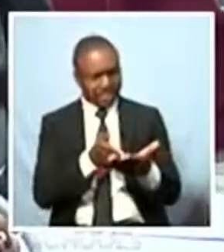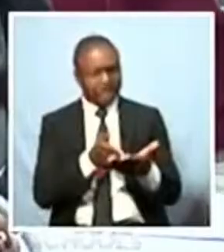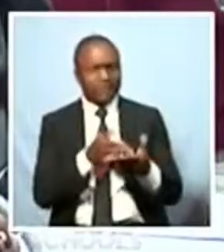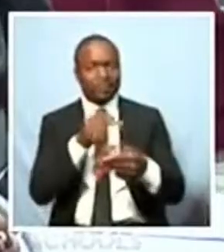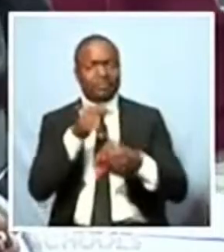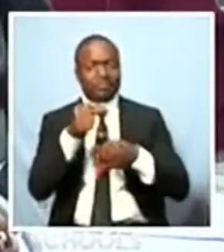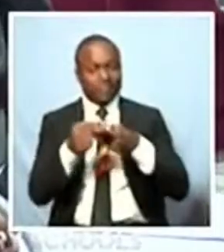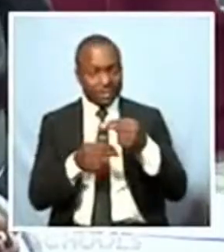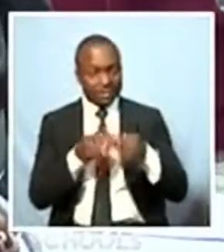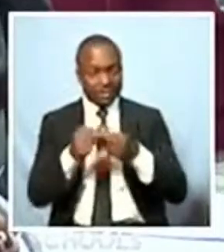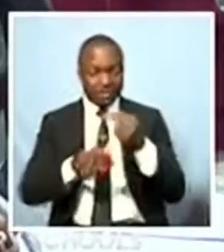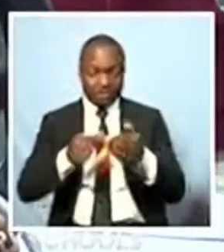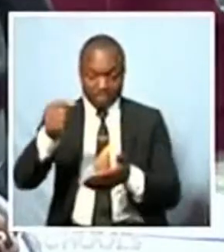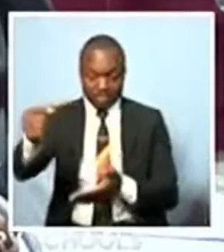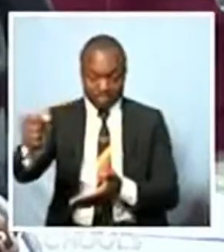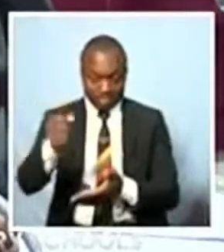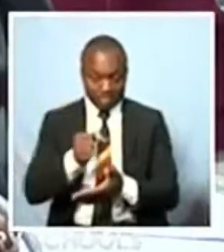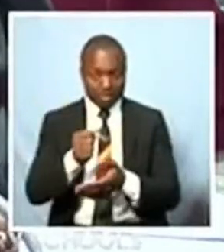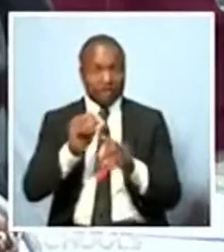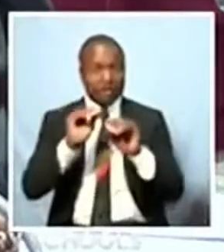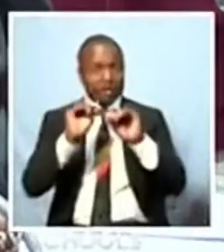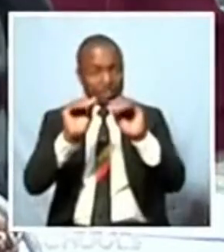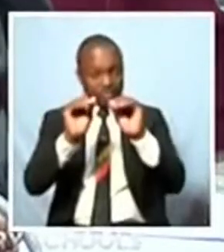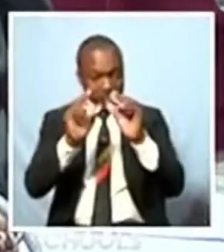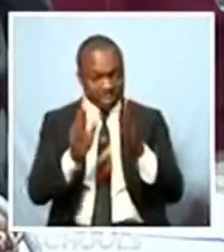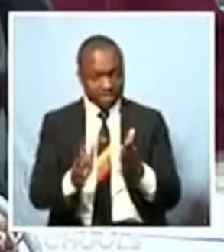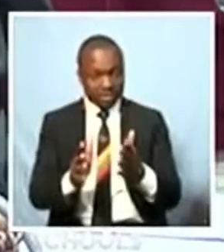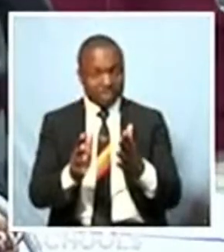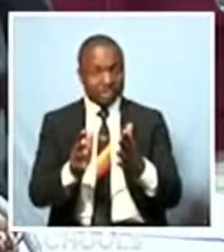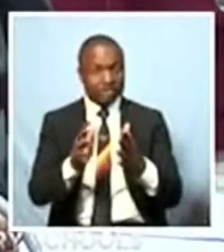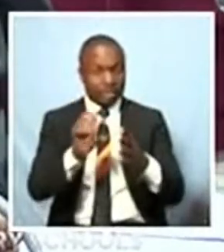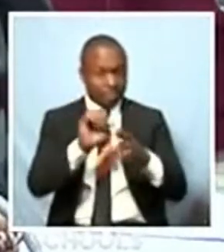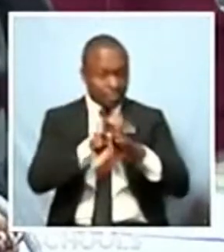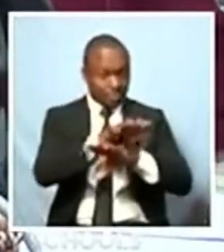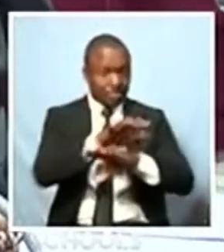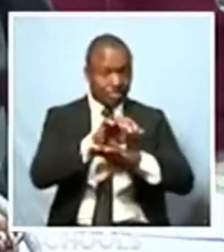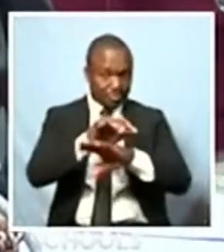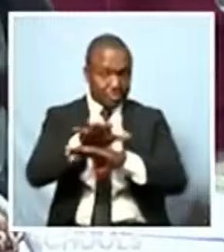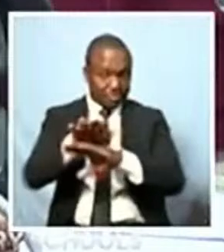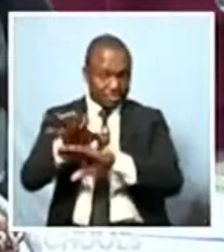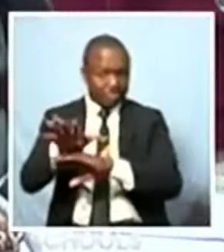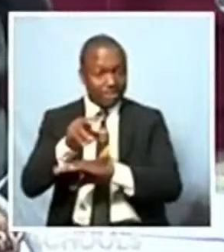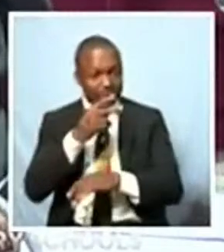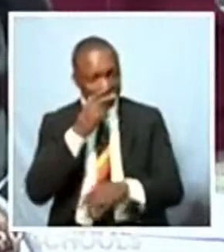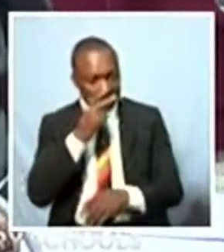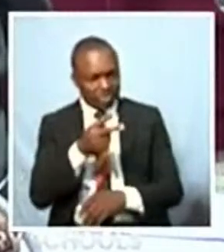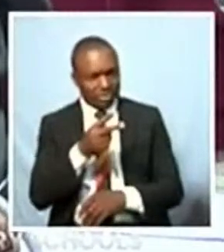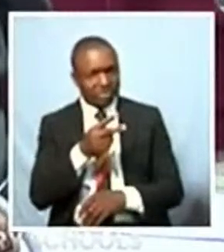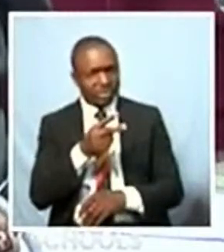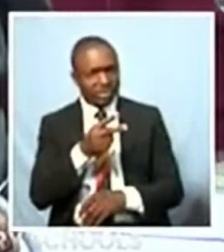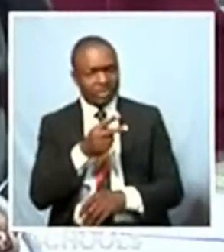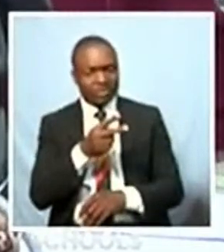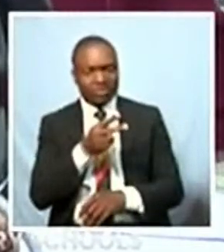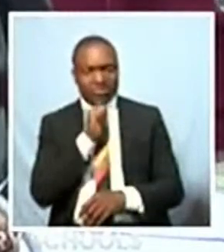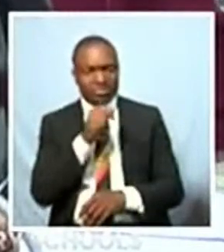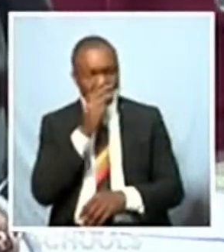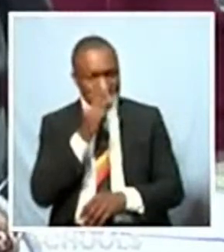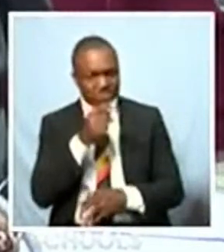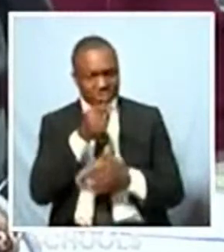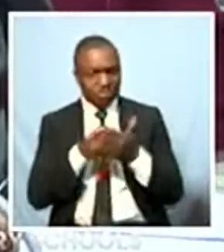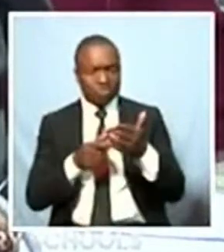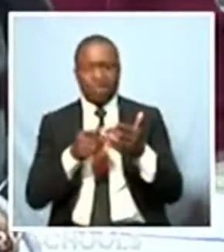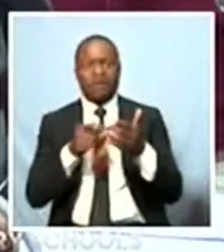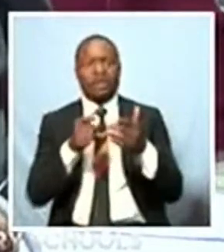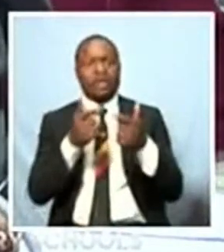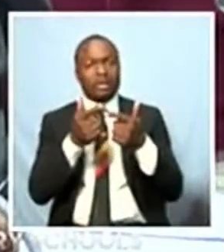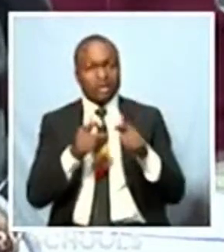perhaps as we employ these teachers, when it comes to deployment, we do not really look at what language they're more familiar with, we